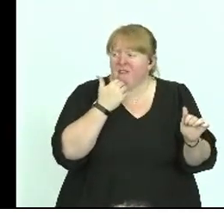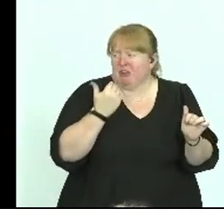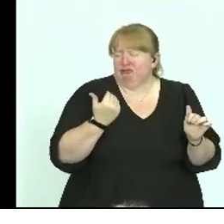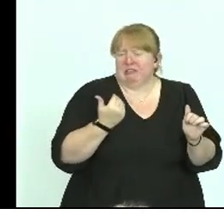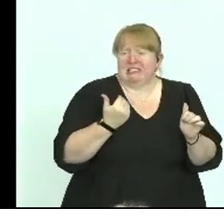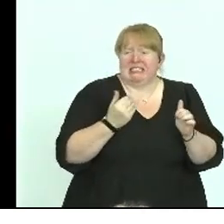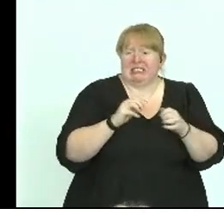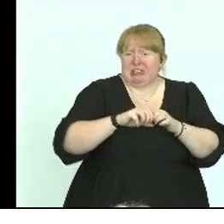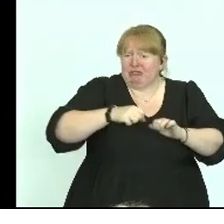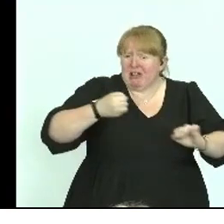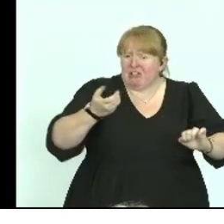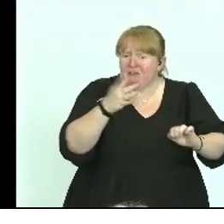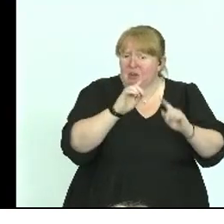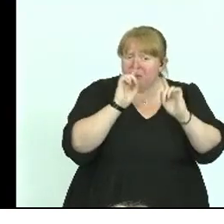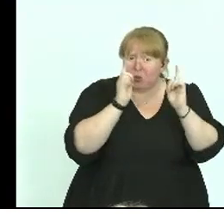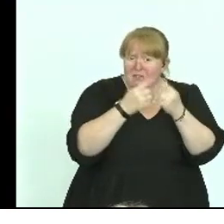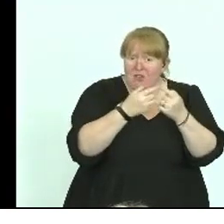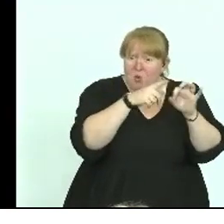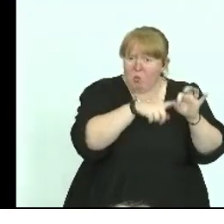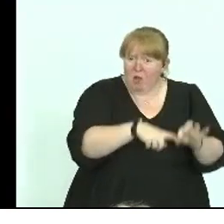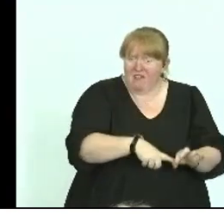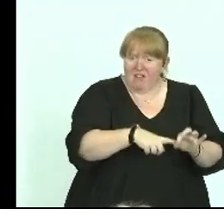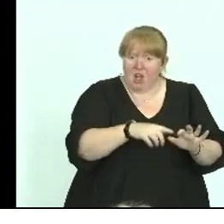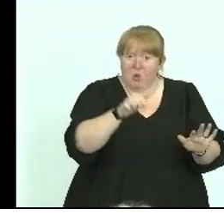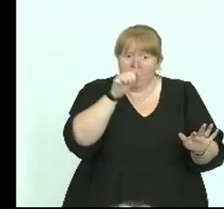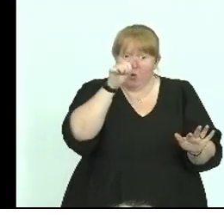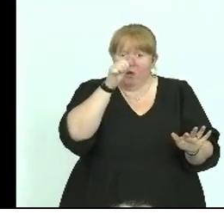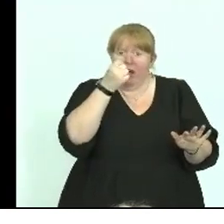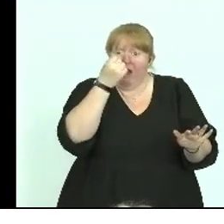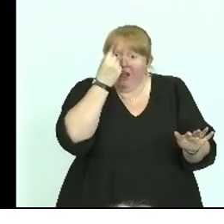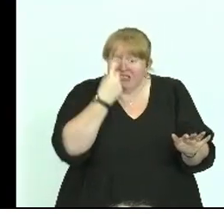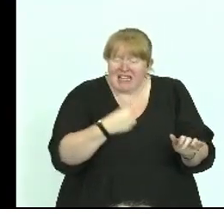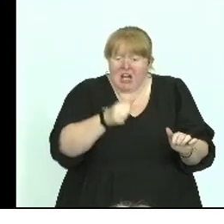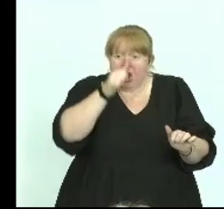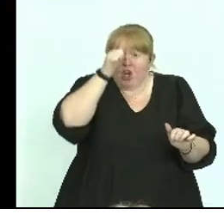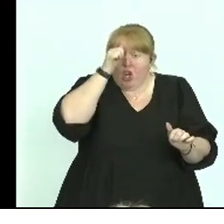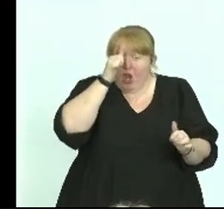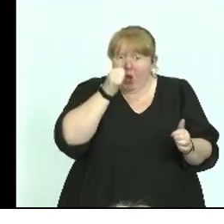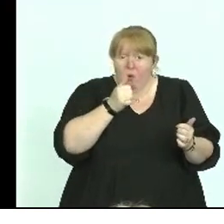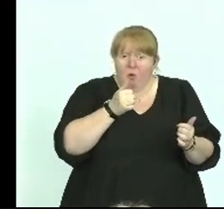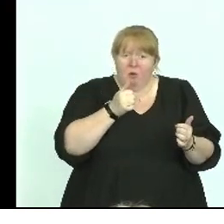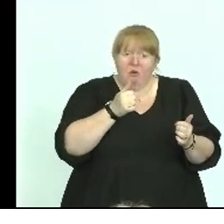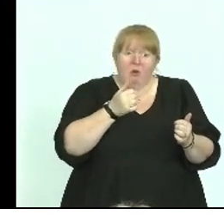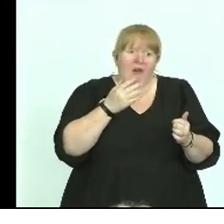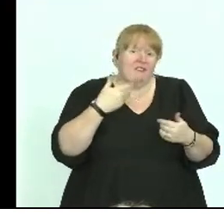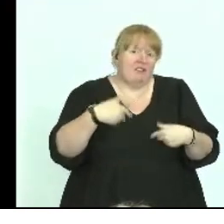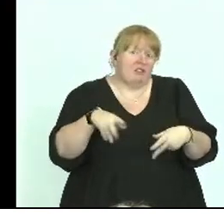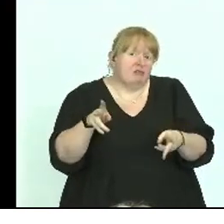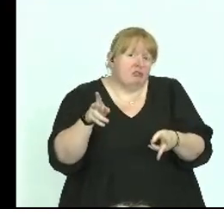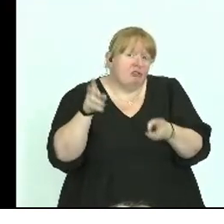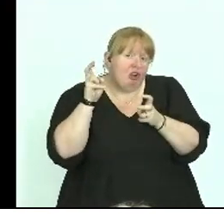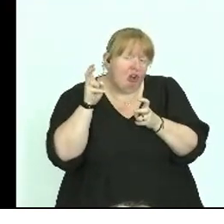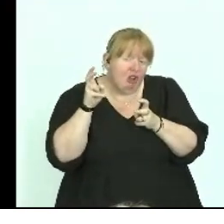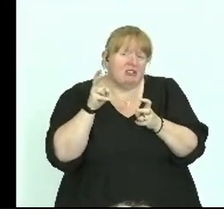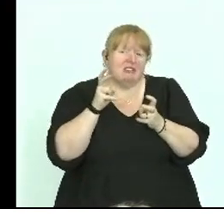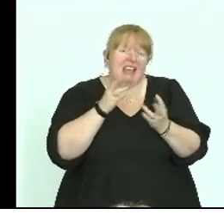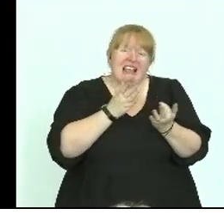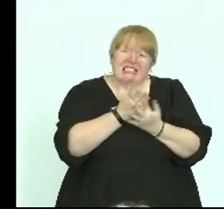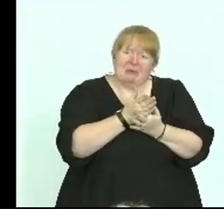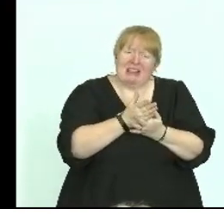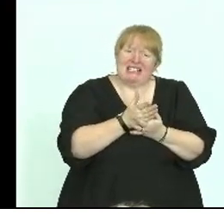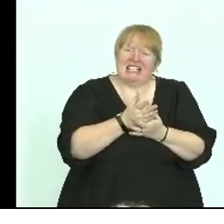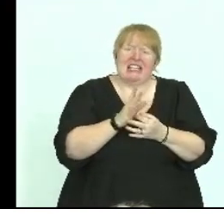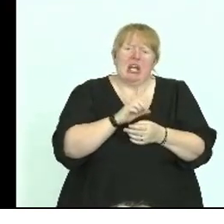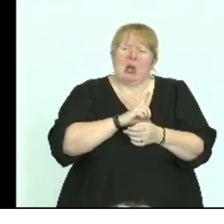from university who know anything about accessibility or have heard it, because it isn't being taught